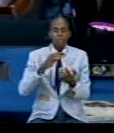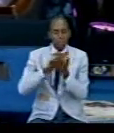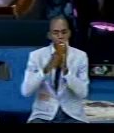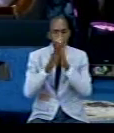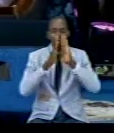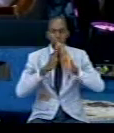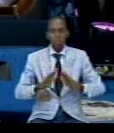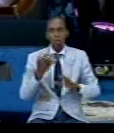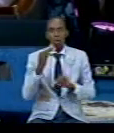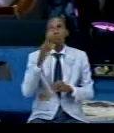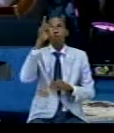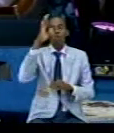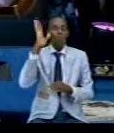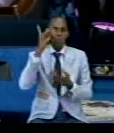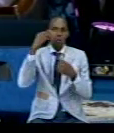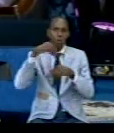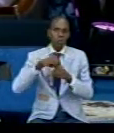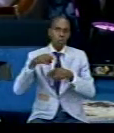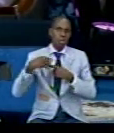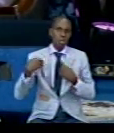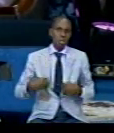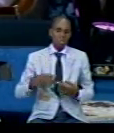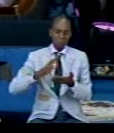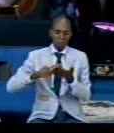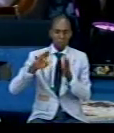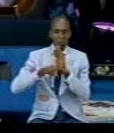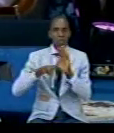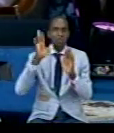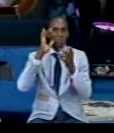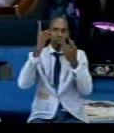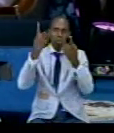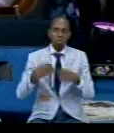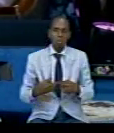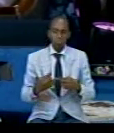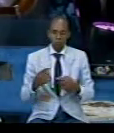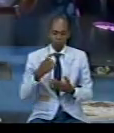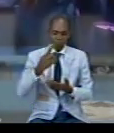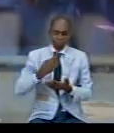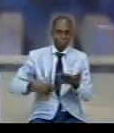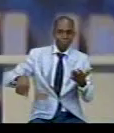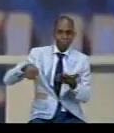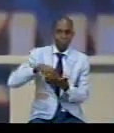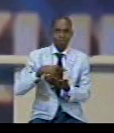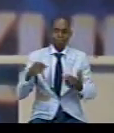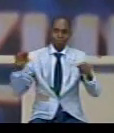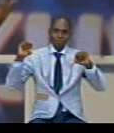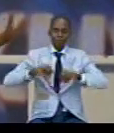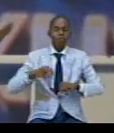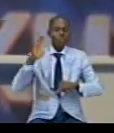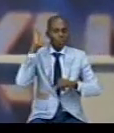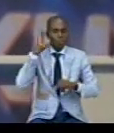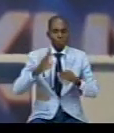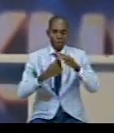heart. Forgiveness will come. Condemnation will vanish away. And